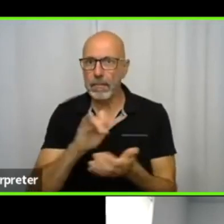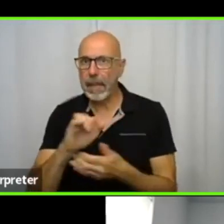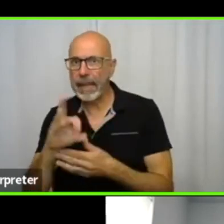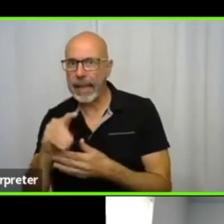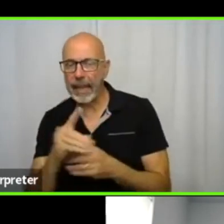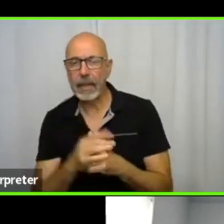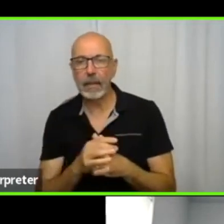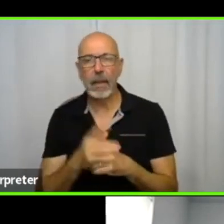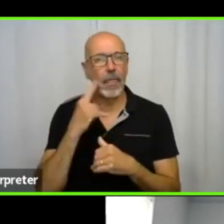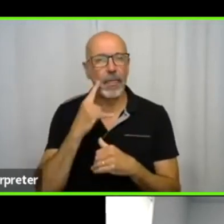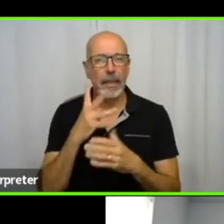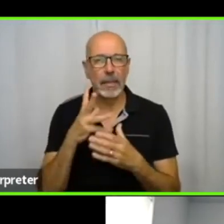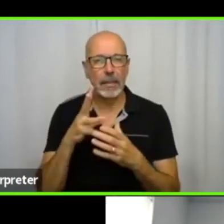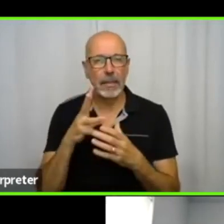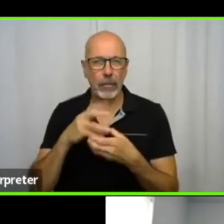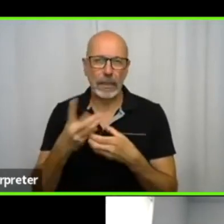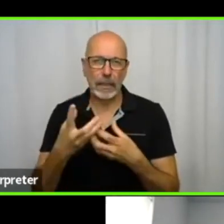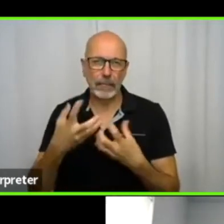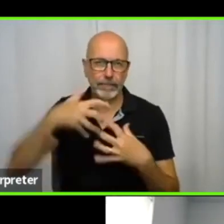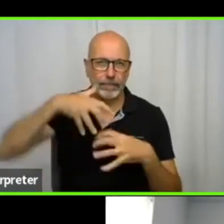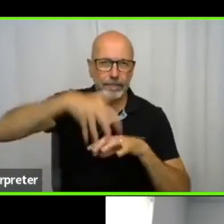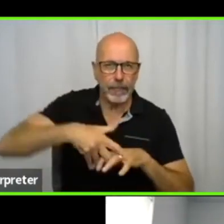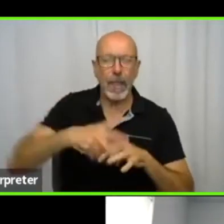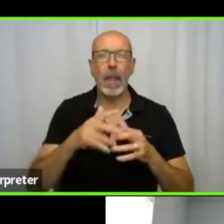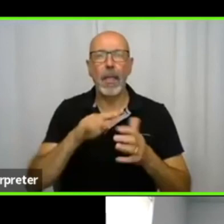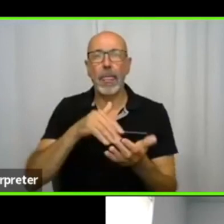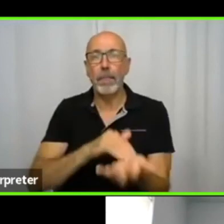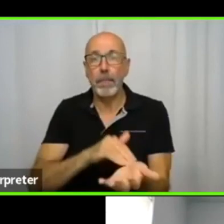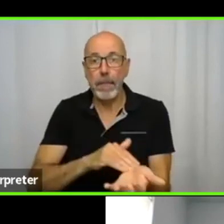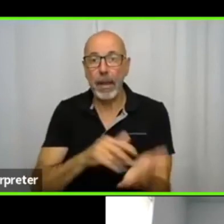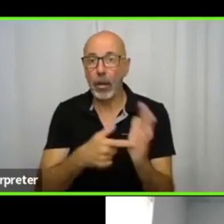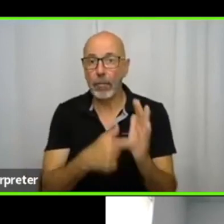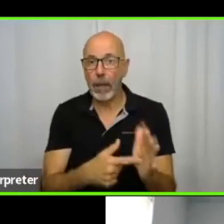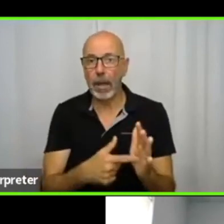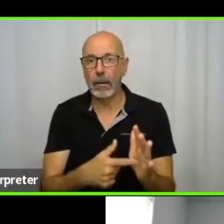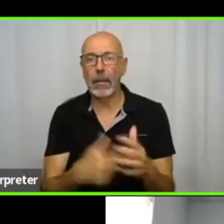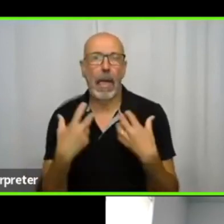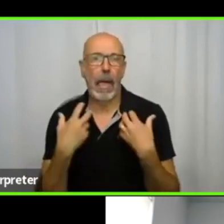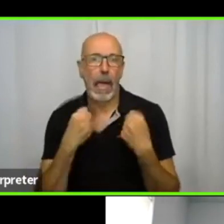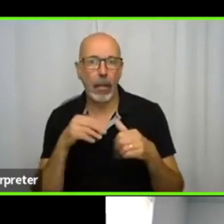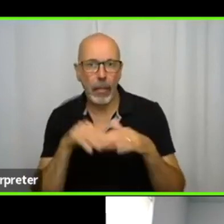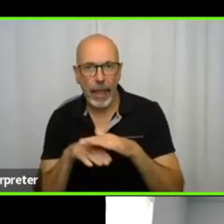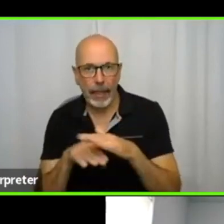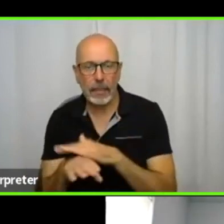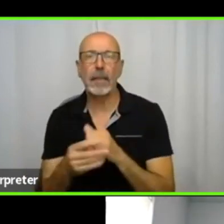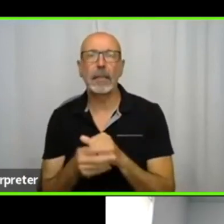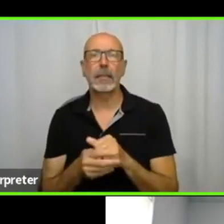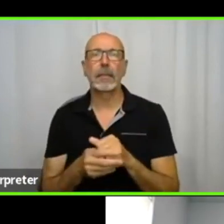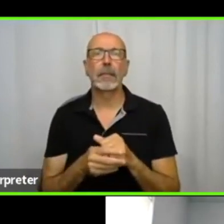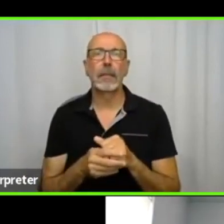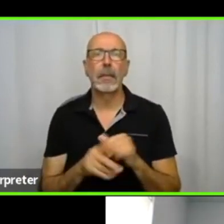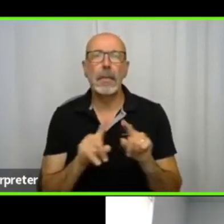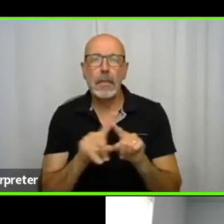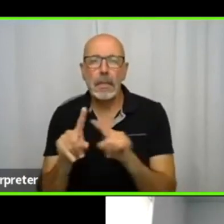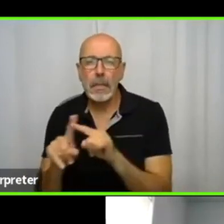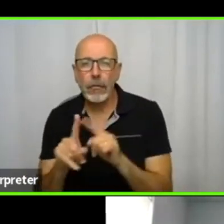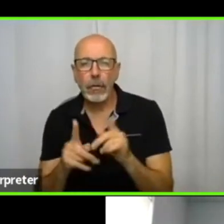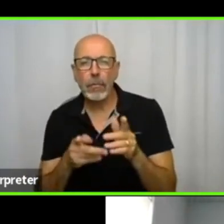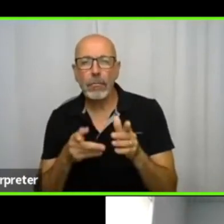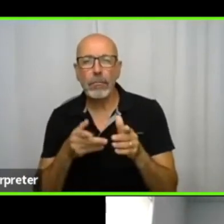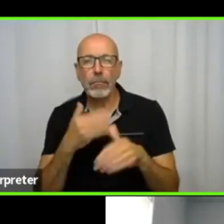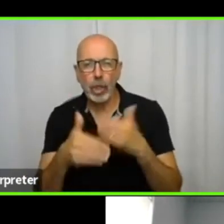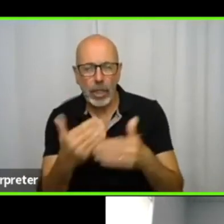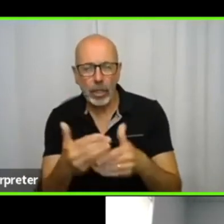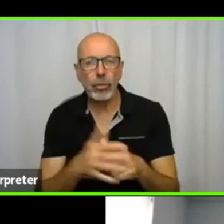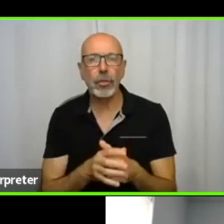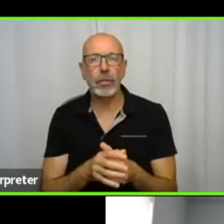very rooted in the medical model of services, supports, health access, discrete procedures, and it loses out on the